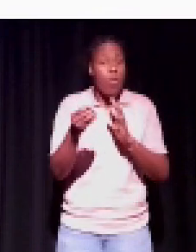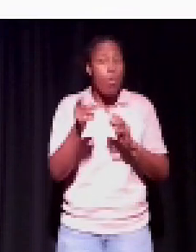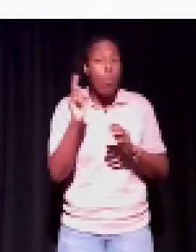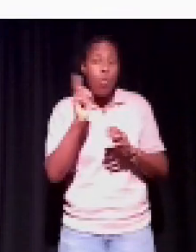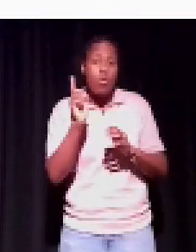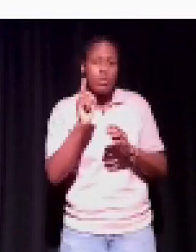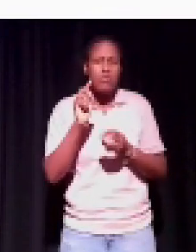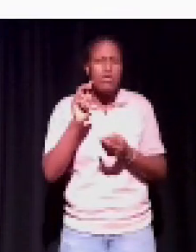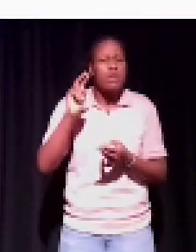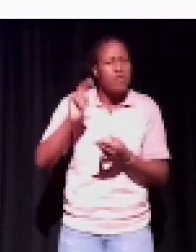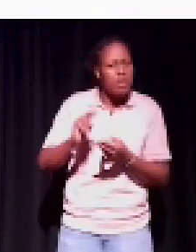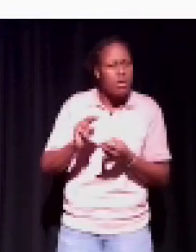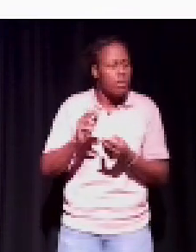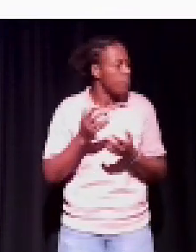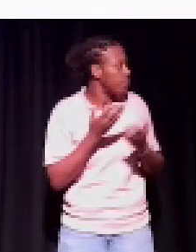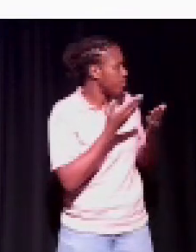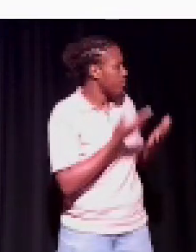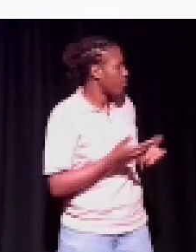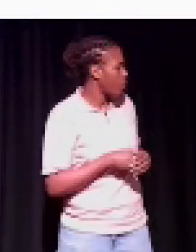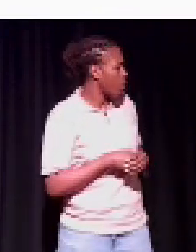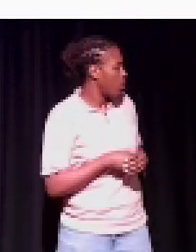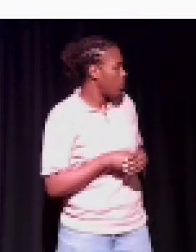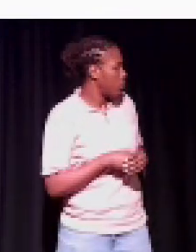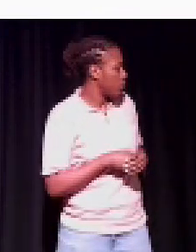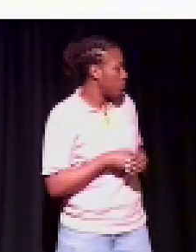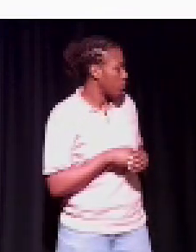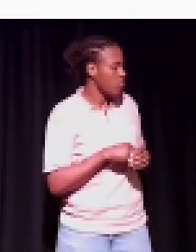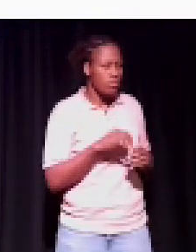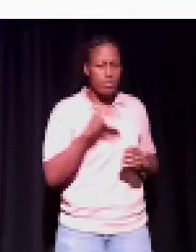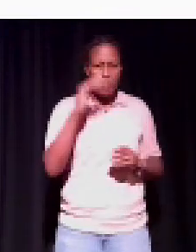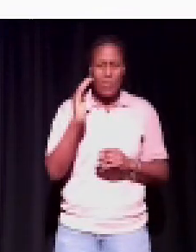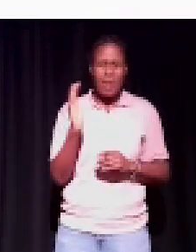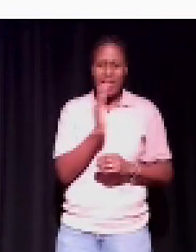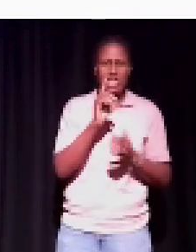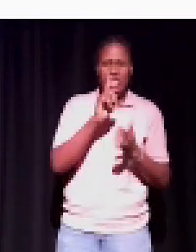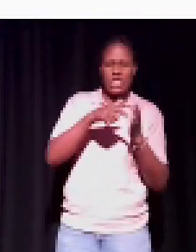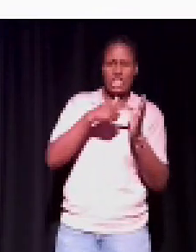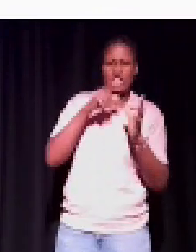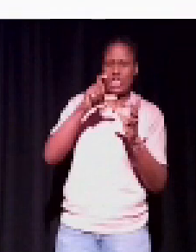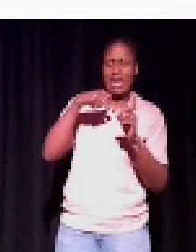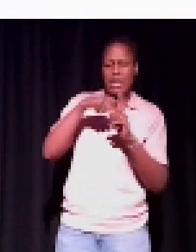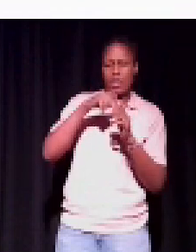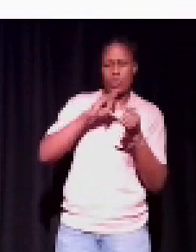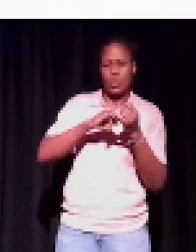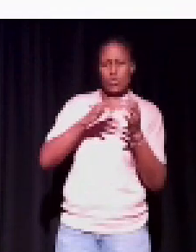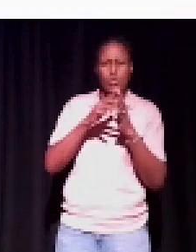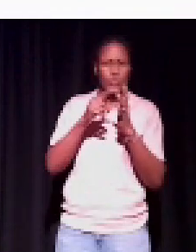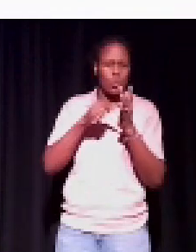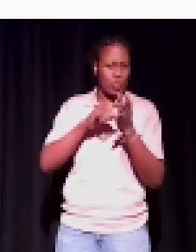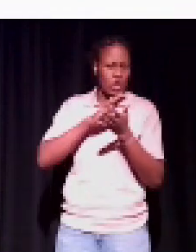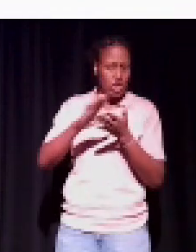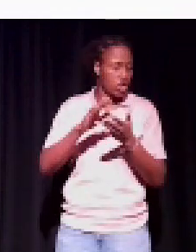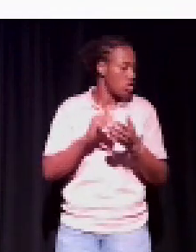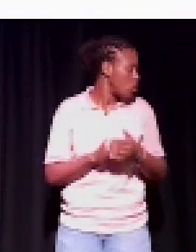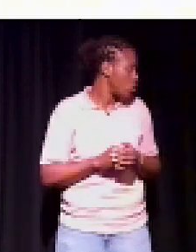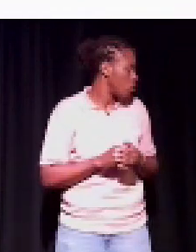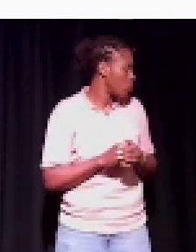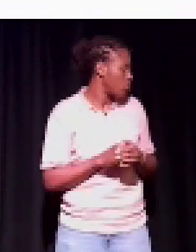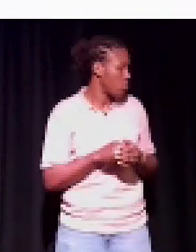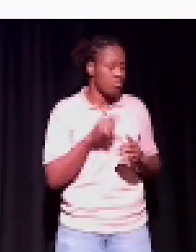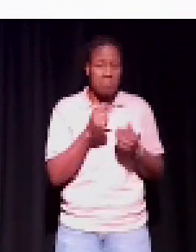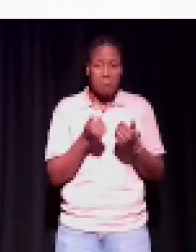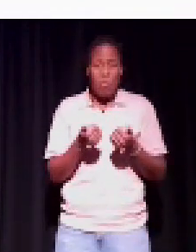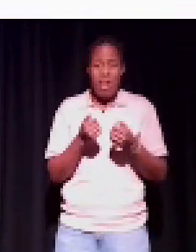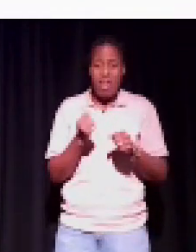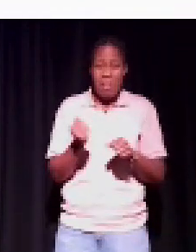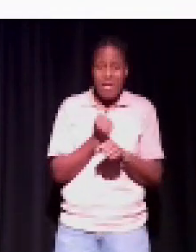out there. So this one in the bottom left is a jack switch. It is a well-made, well-designed little bit of kit.